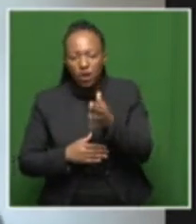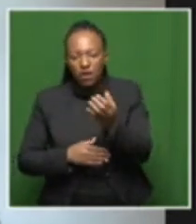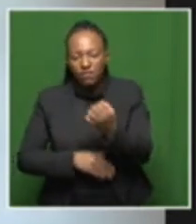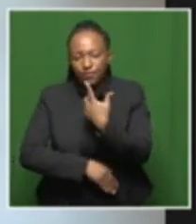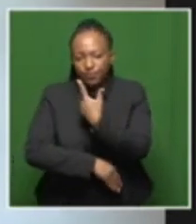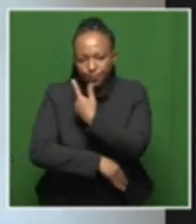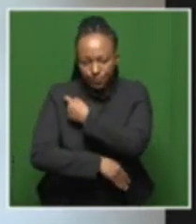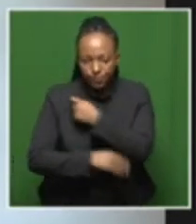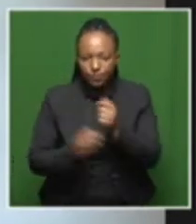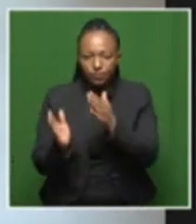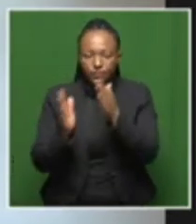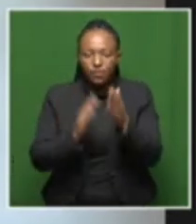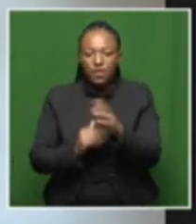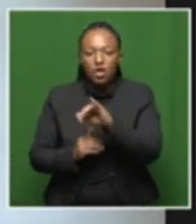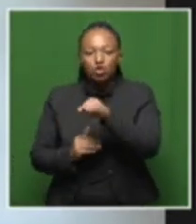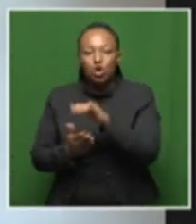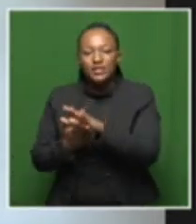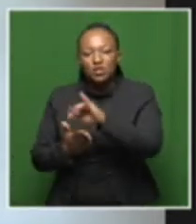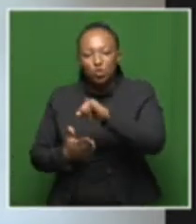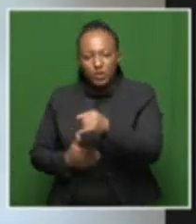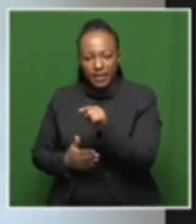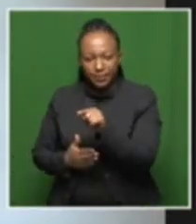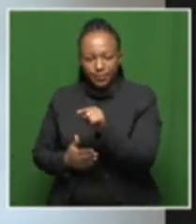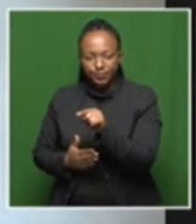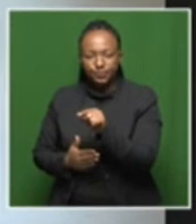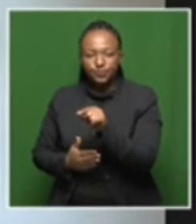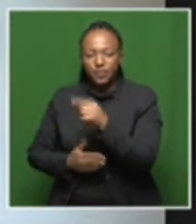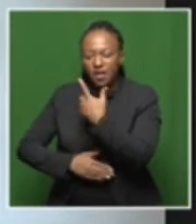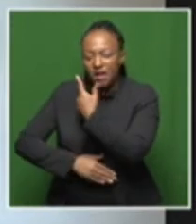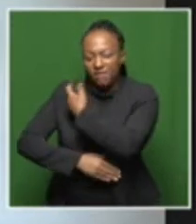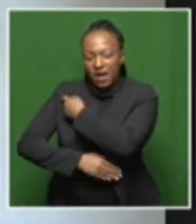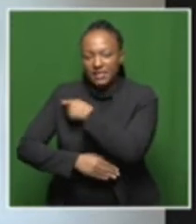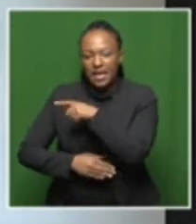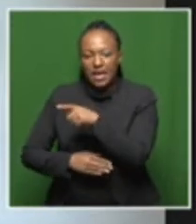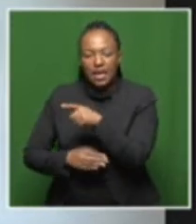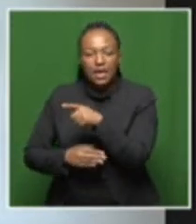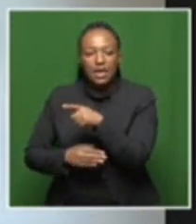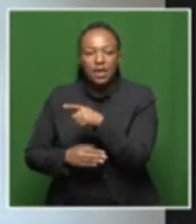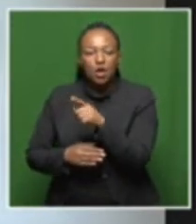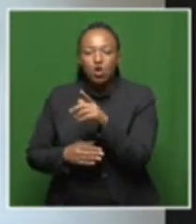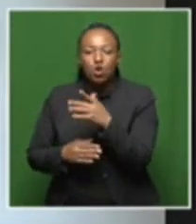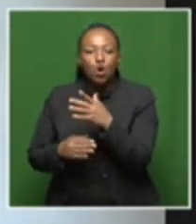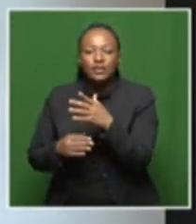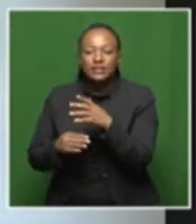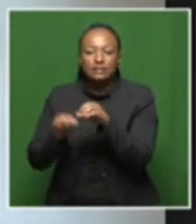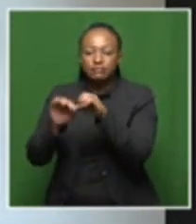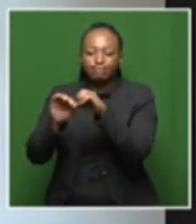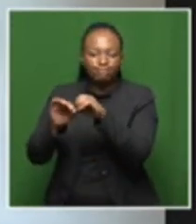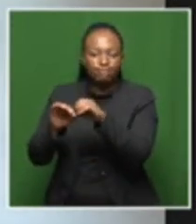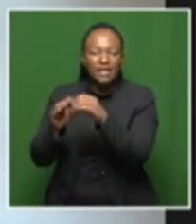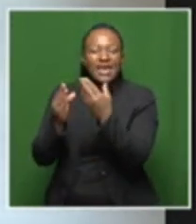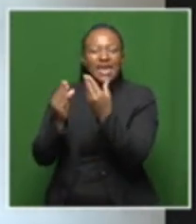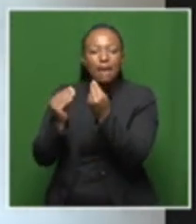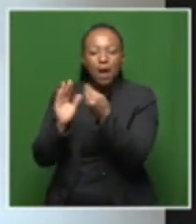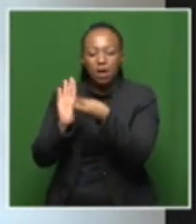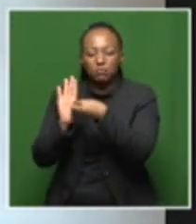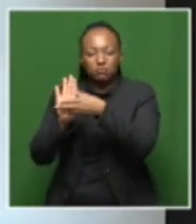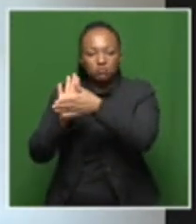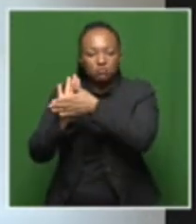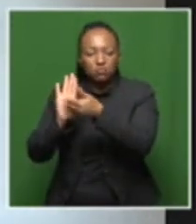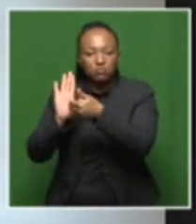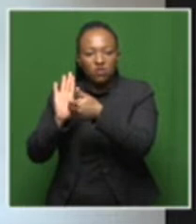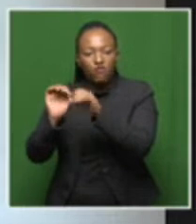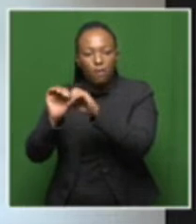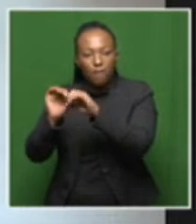Johnson vaccine, the reason those figures are not in the general population stats is because that is the